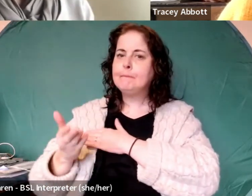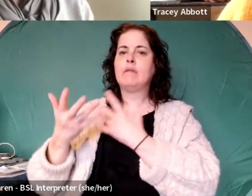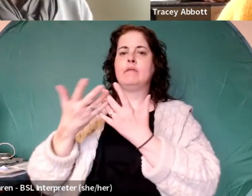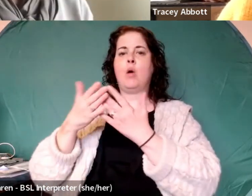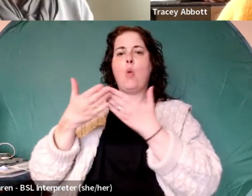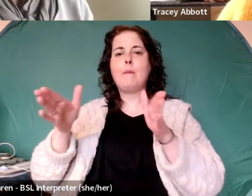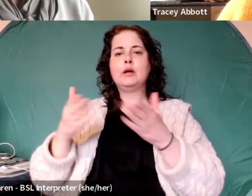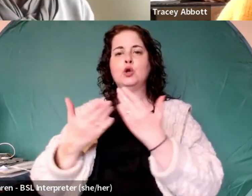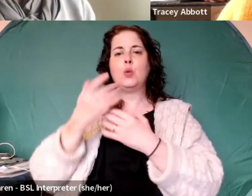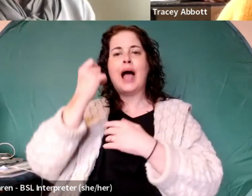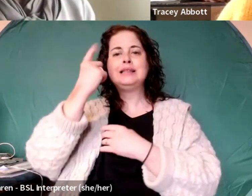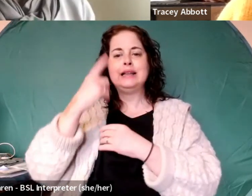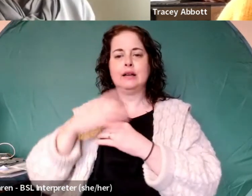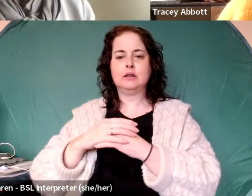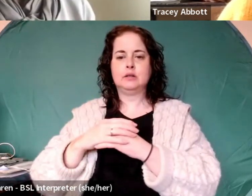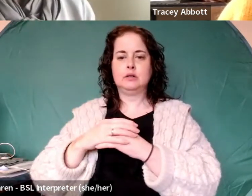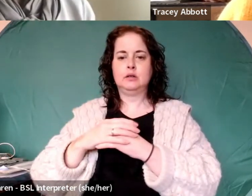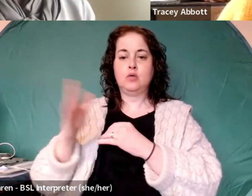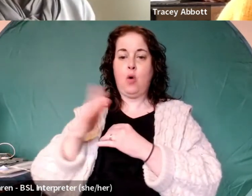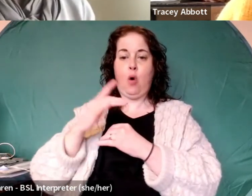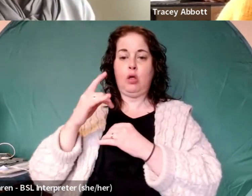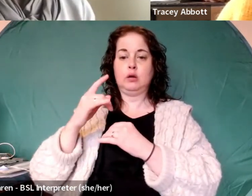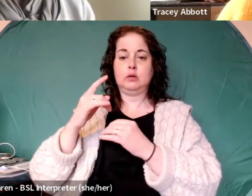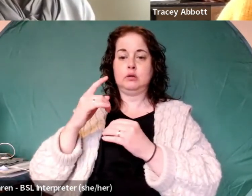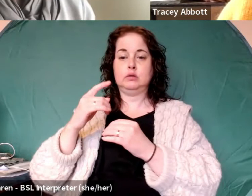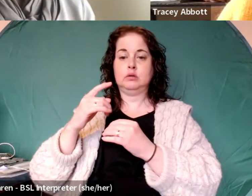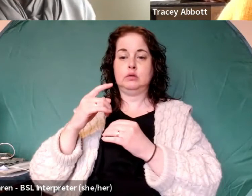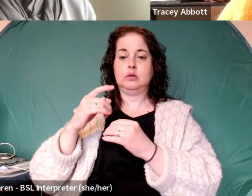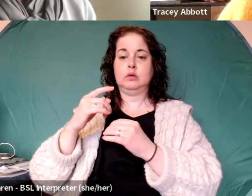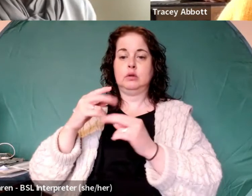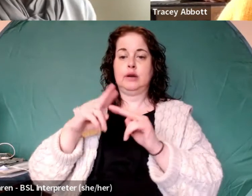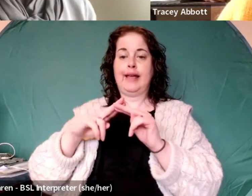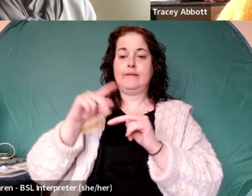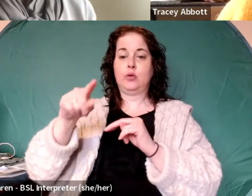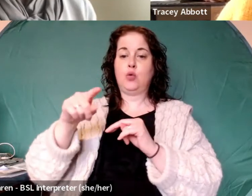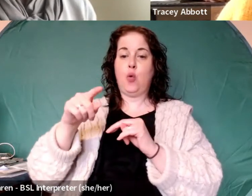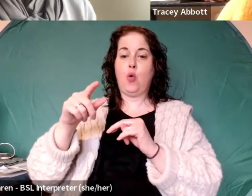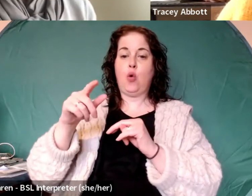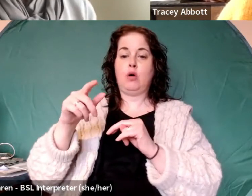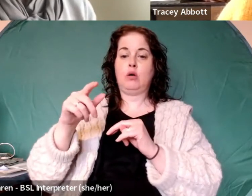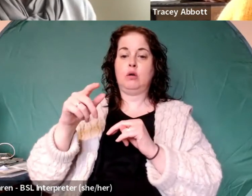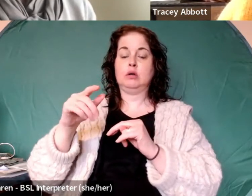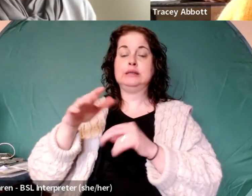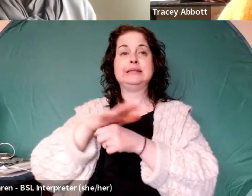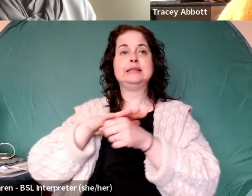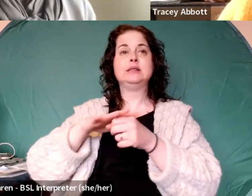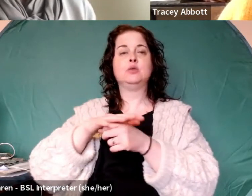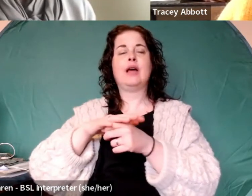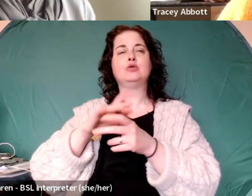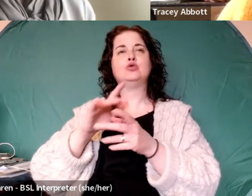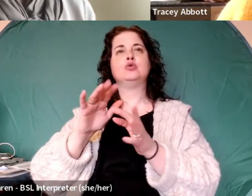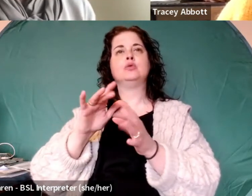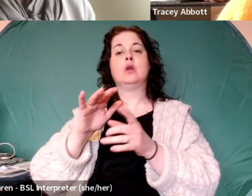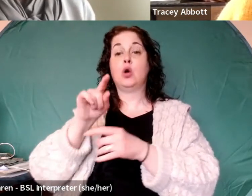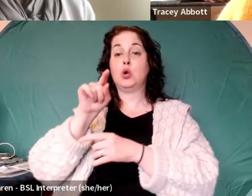new ideas and all of that. But not everybody has that luxury. So if you're in a situation where